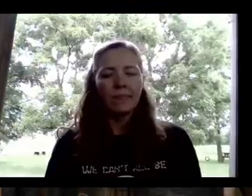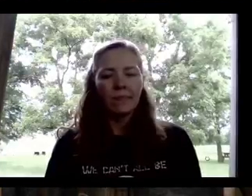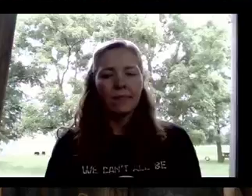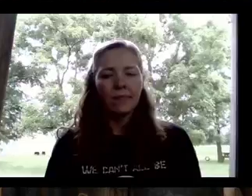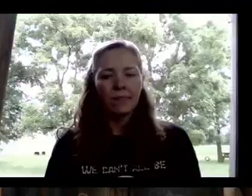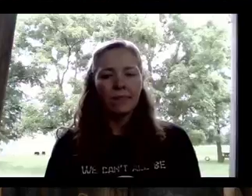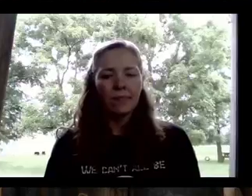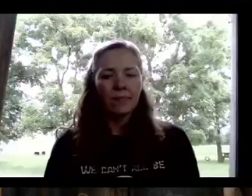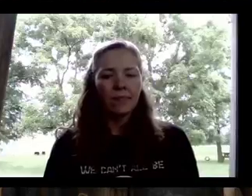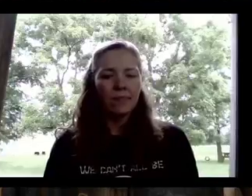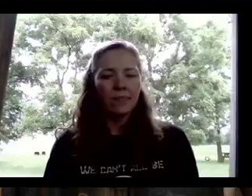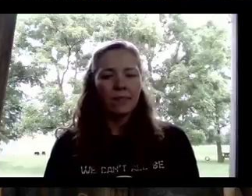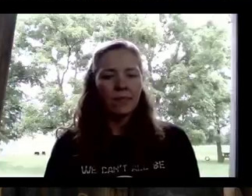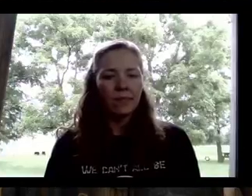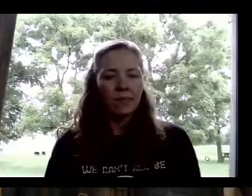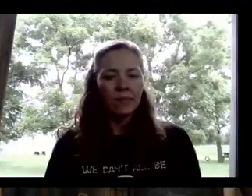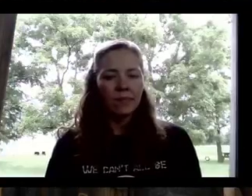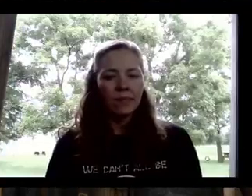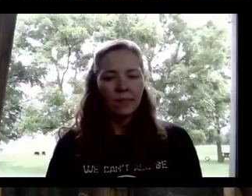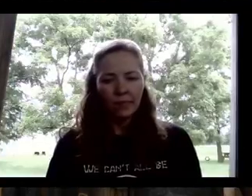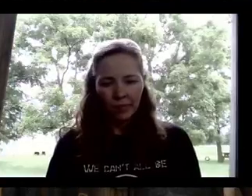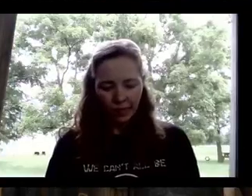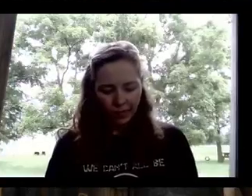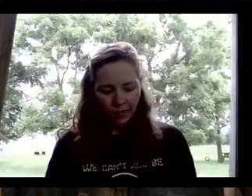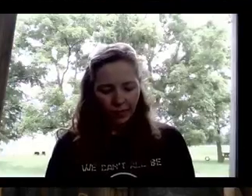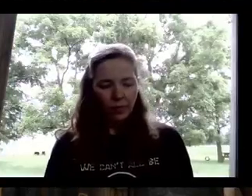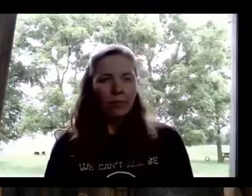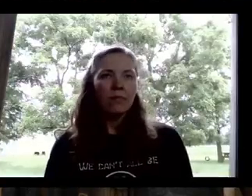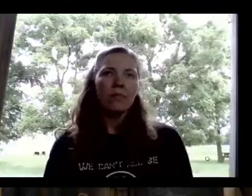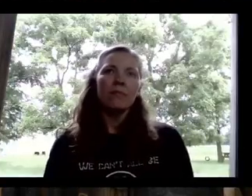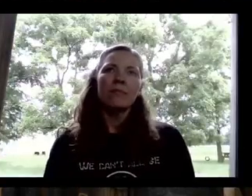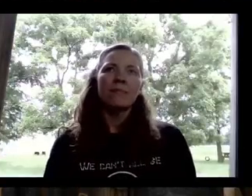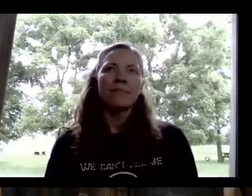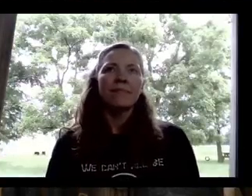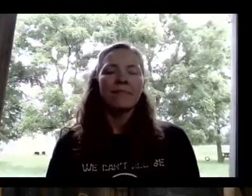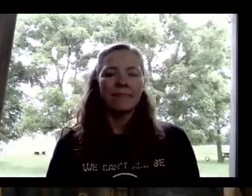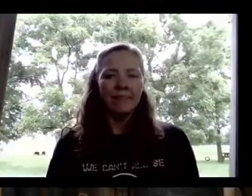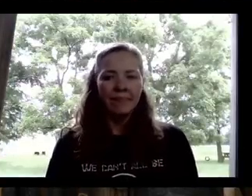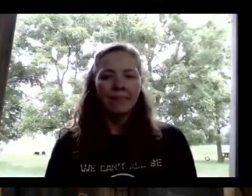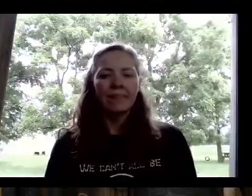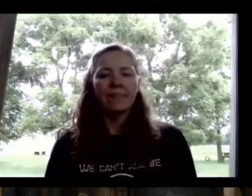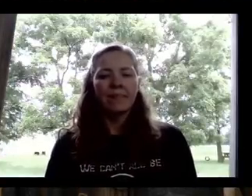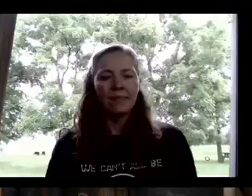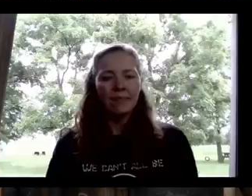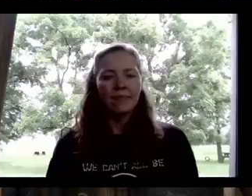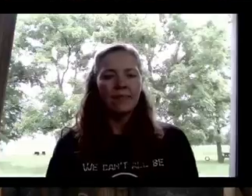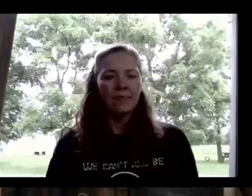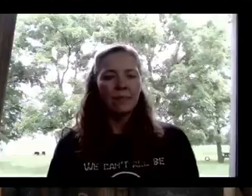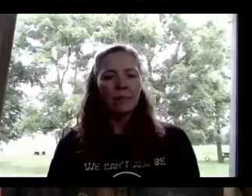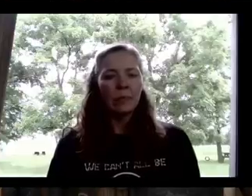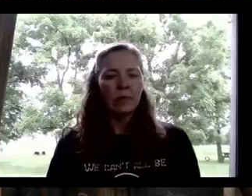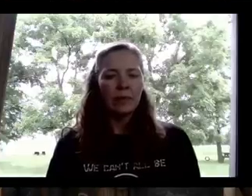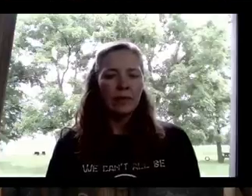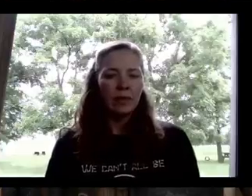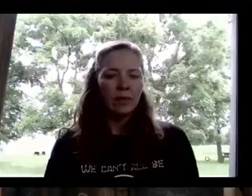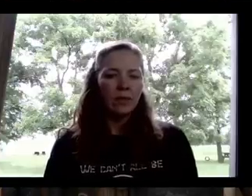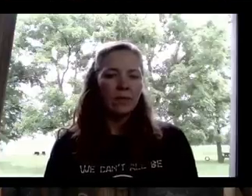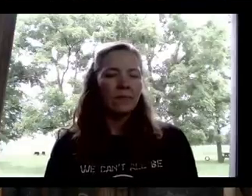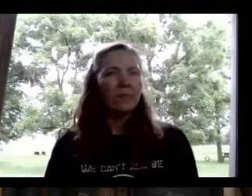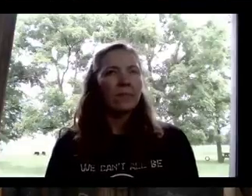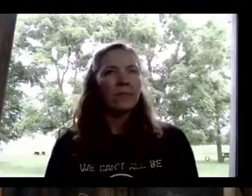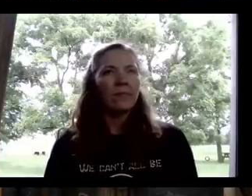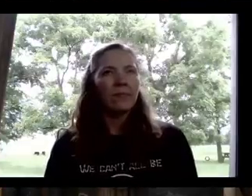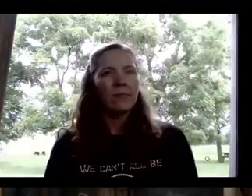pre-planning before you just go ahead and punch and drift a hole in wrought iron. So, but that is part of